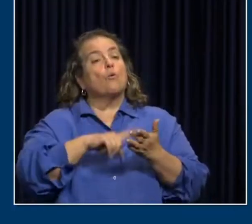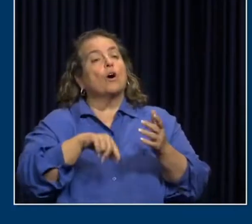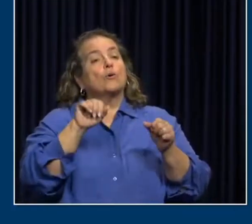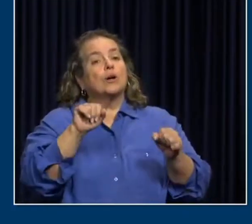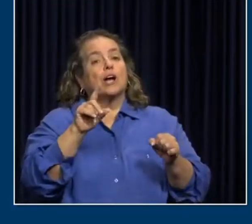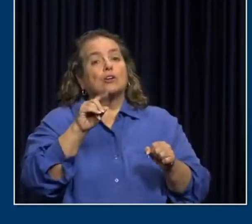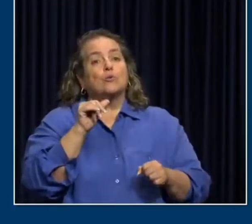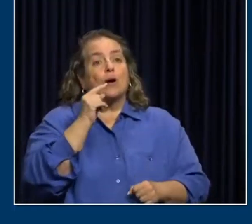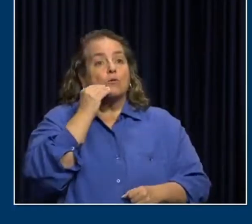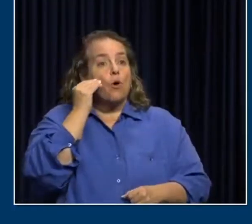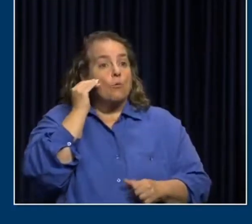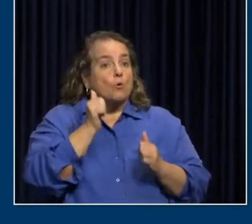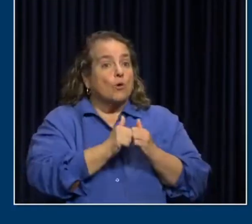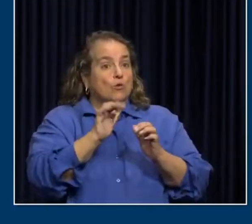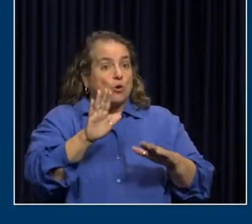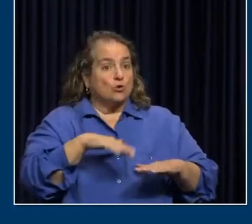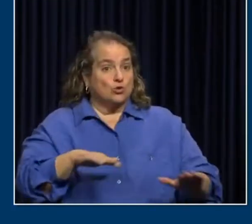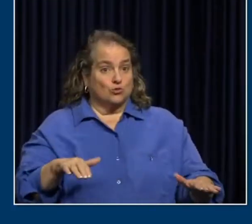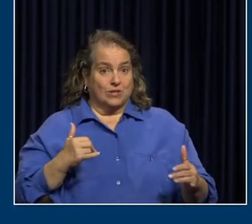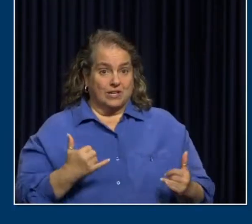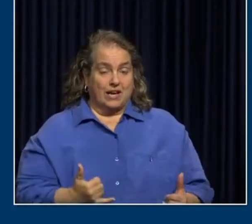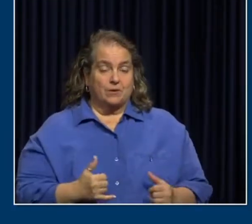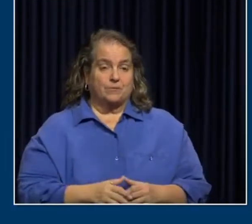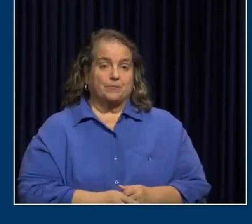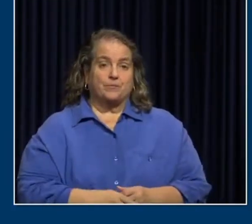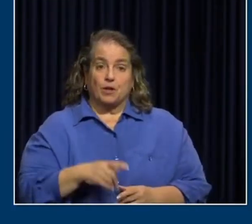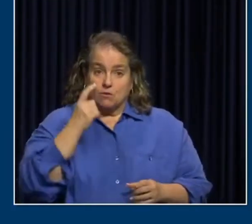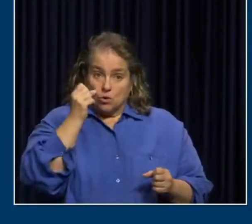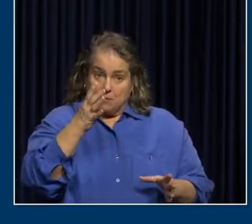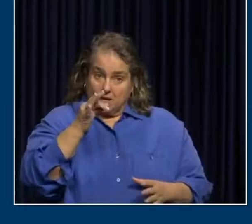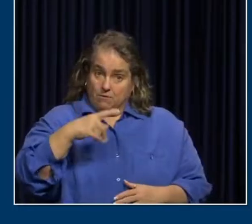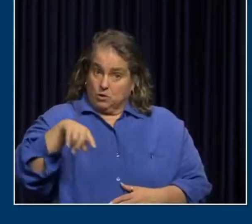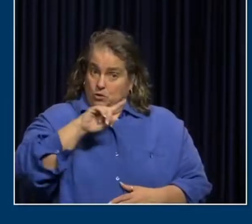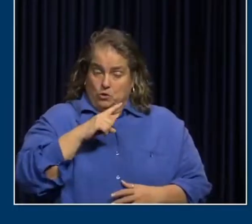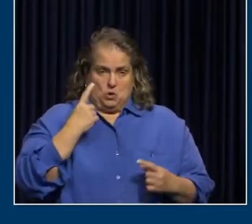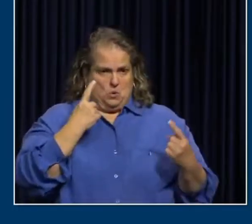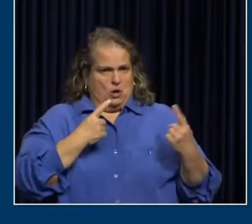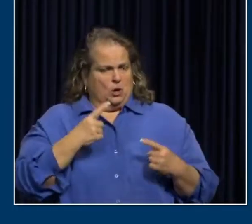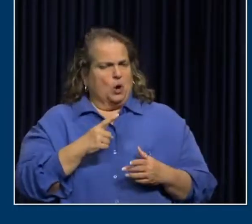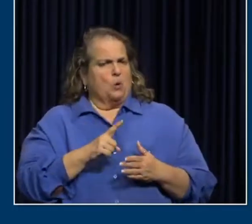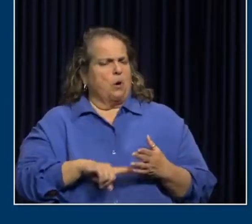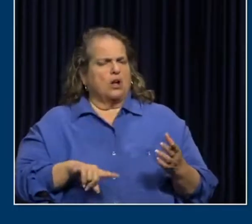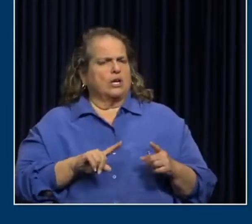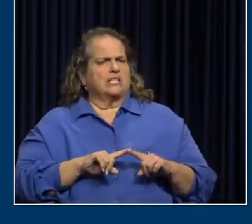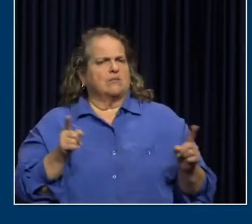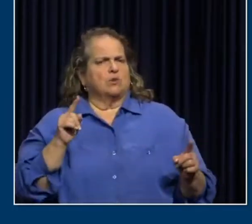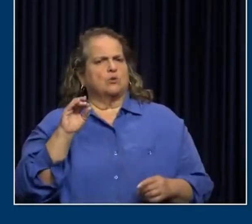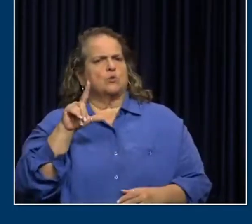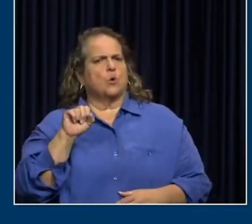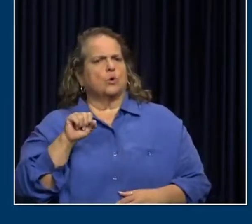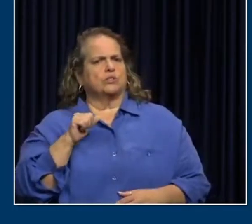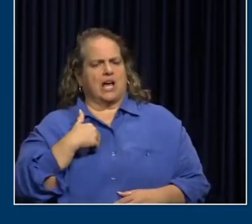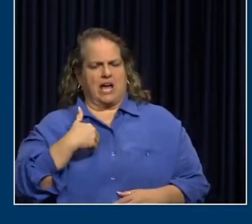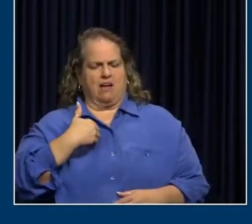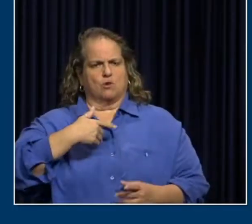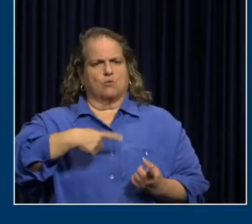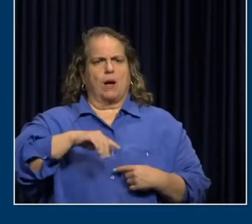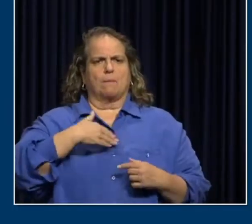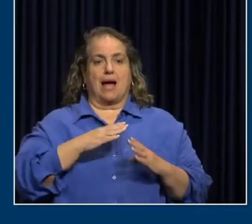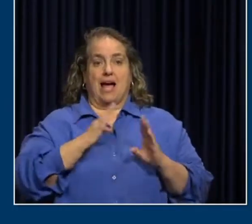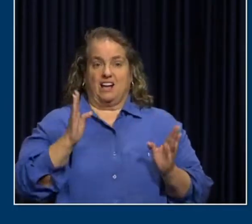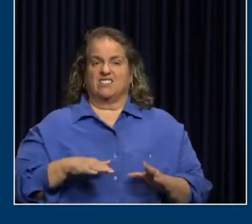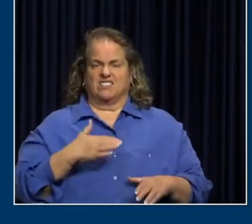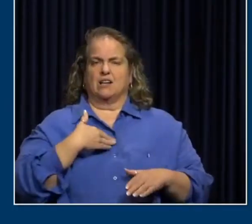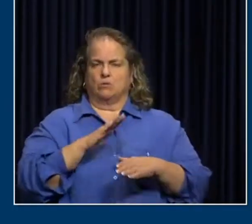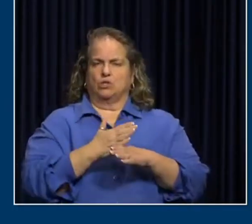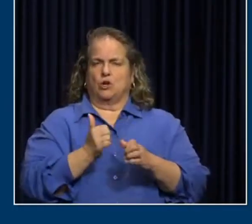this time. I know for many of you, you're wondering what are some different tools that you might have around your house, and I brought some here today to share with